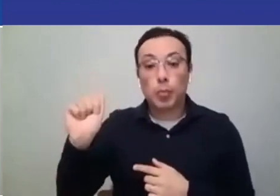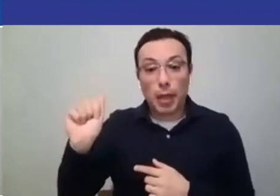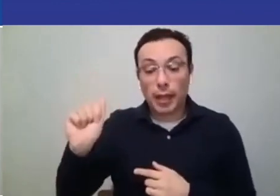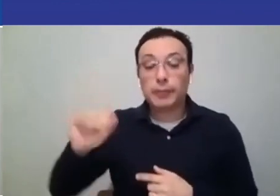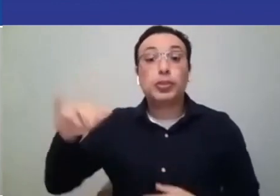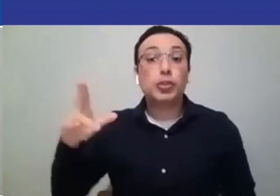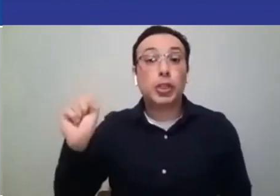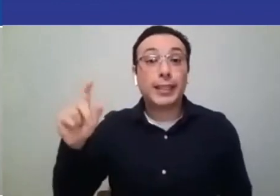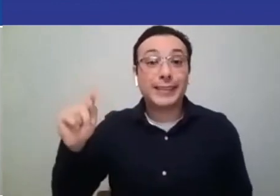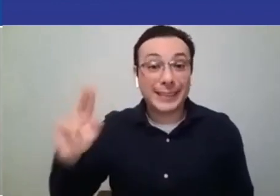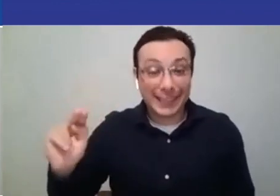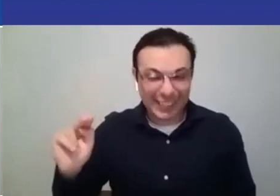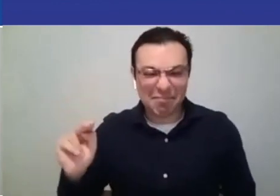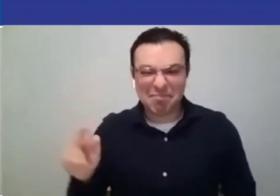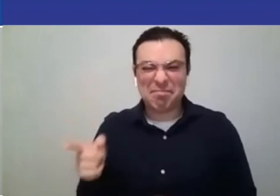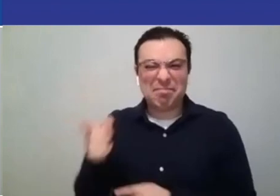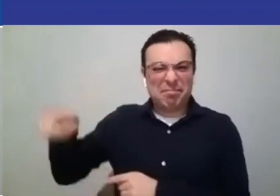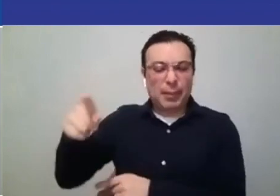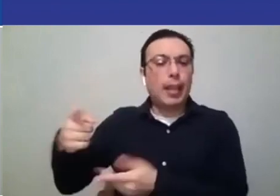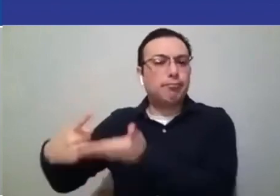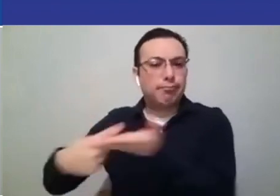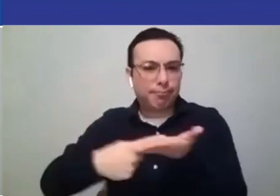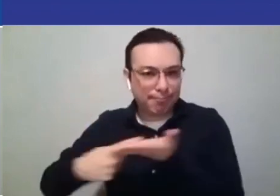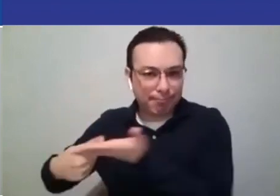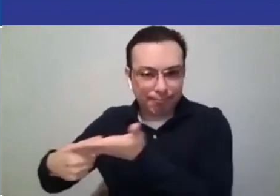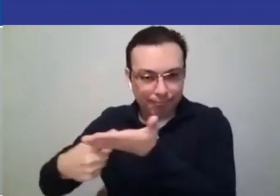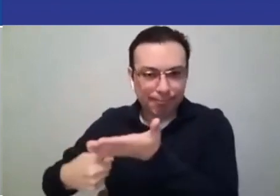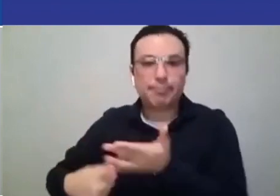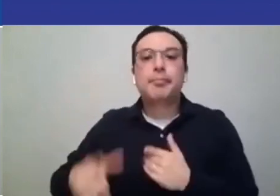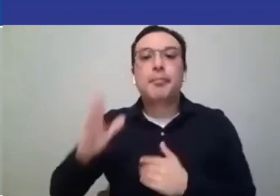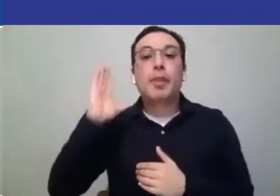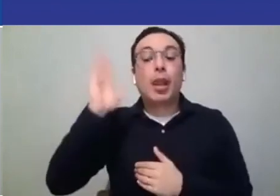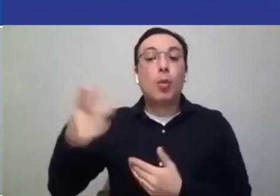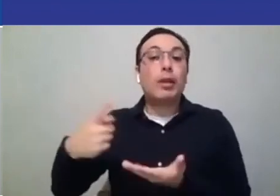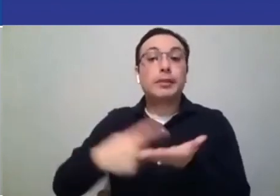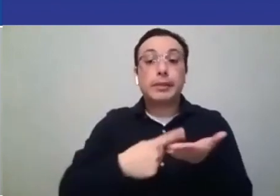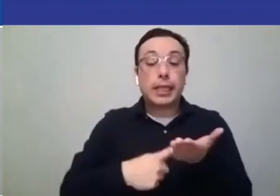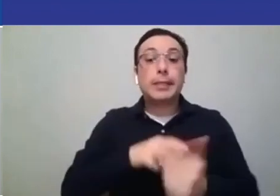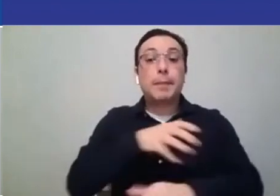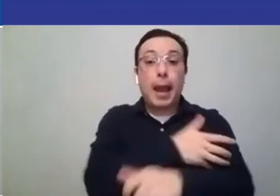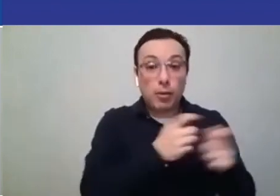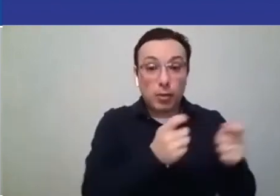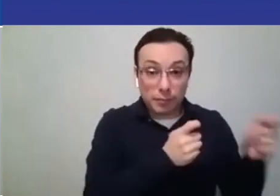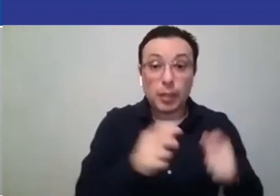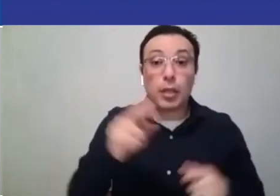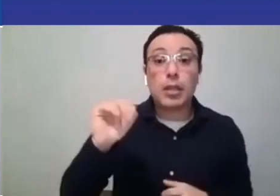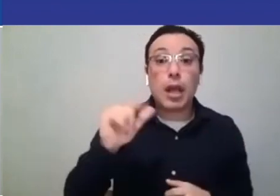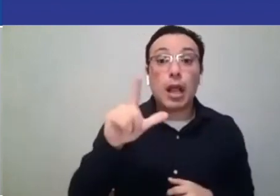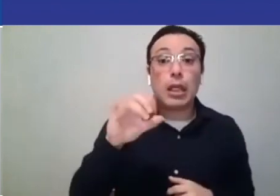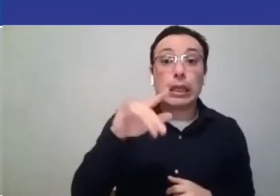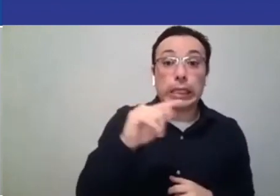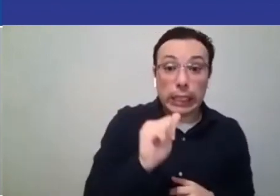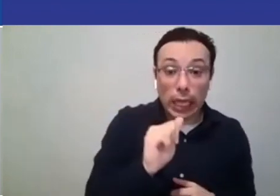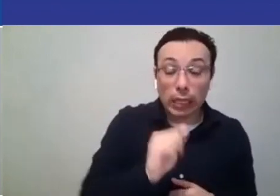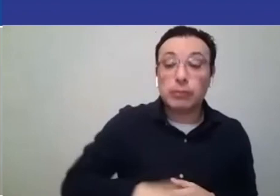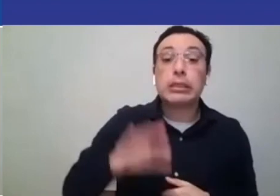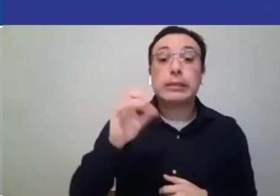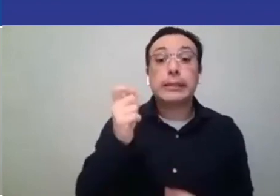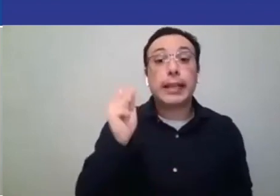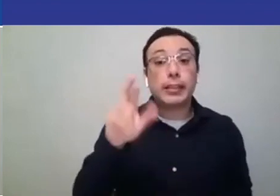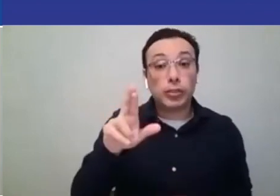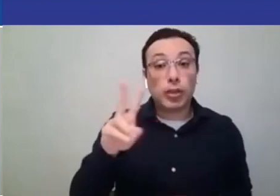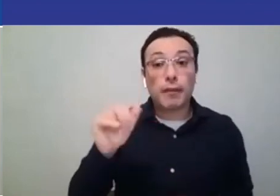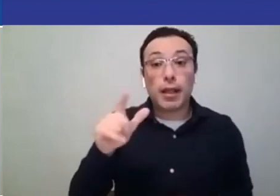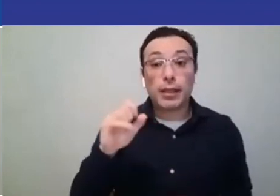with 101 workshop series, Racial Justice, Know Your Rights, and Accessibility with Najul X. Porter,